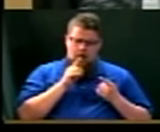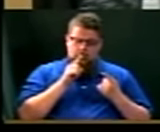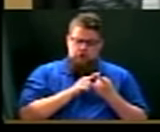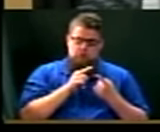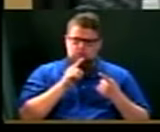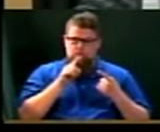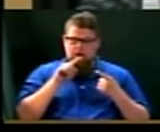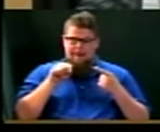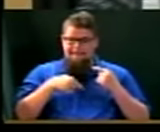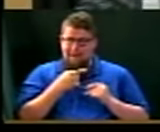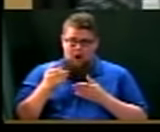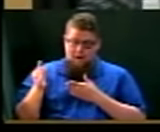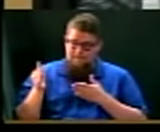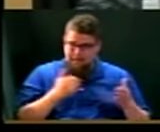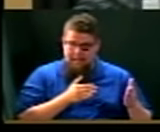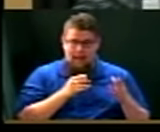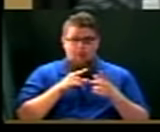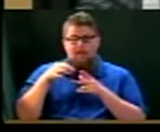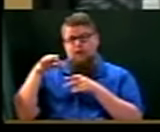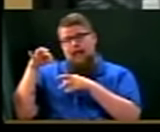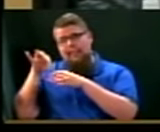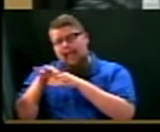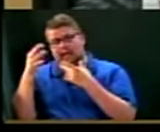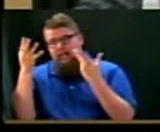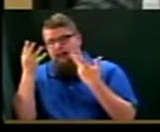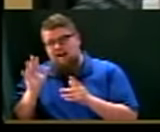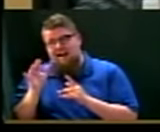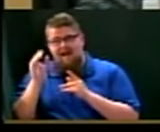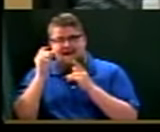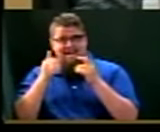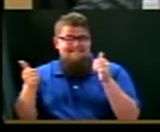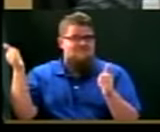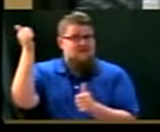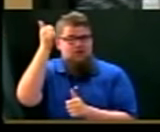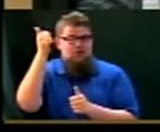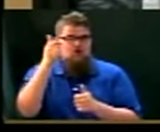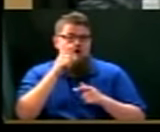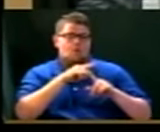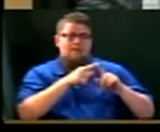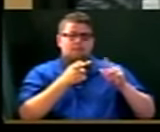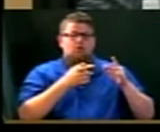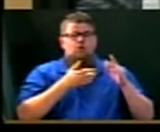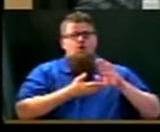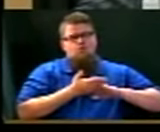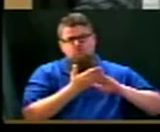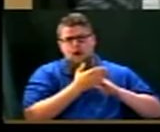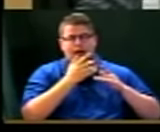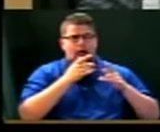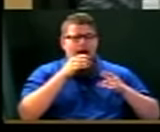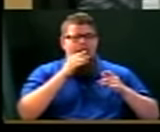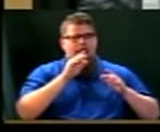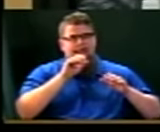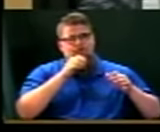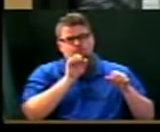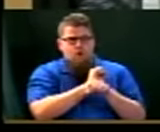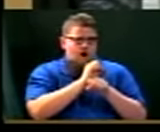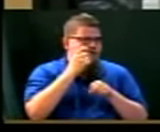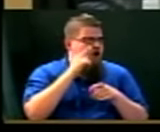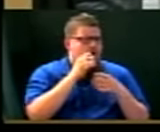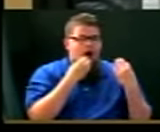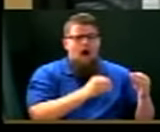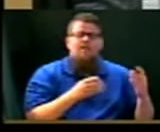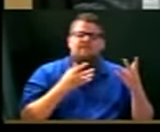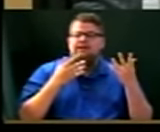and whether it was elected officials or people that were running for office or whatever that list might look